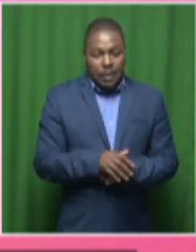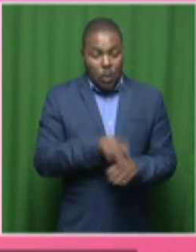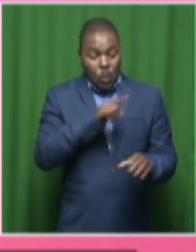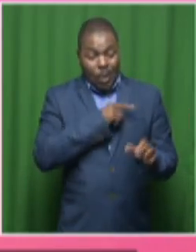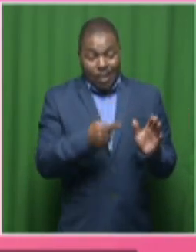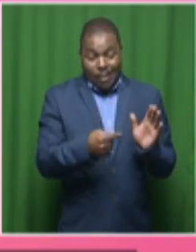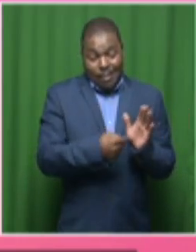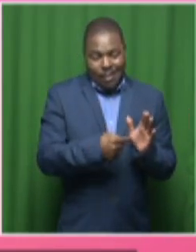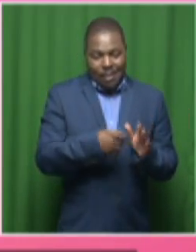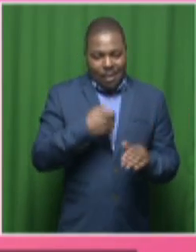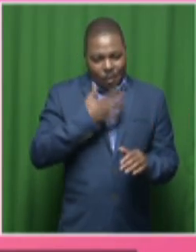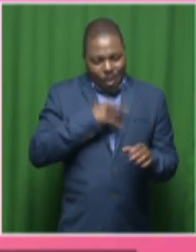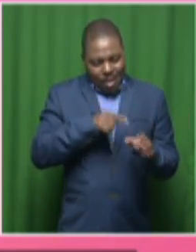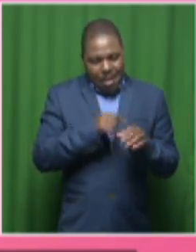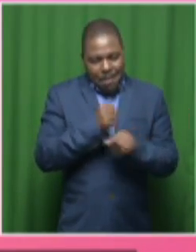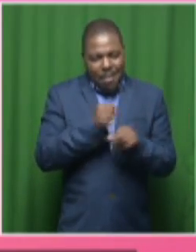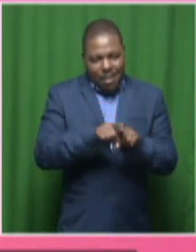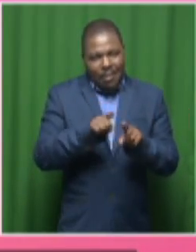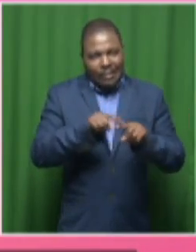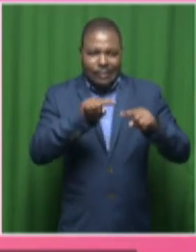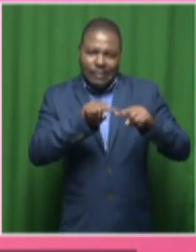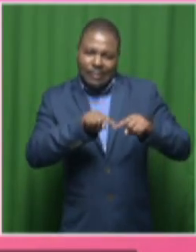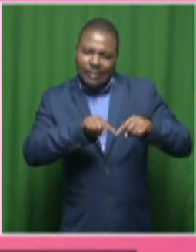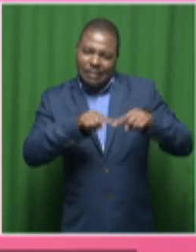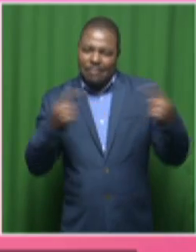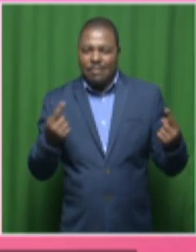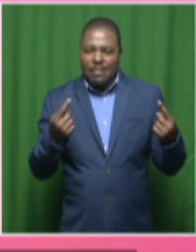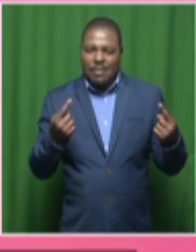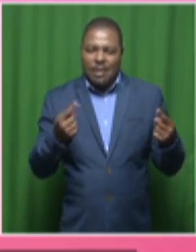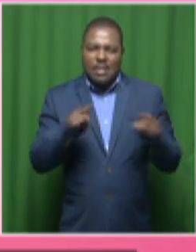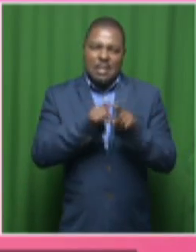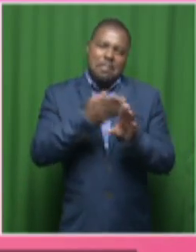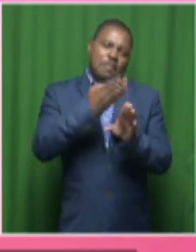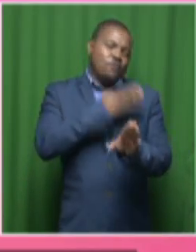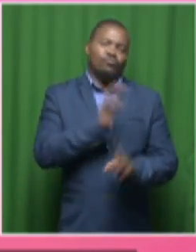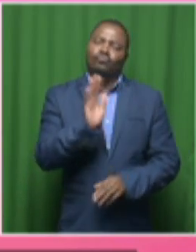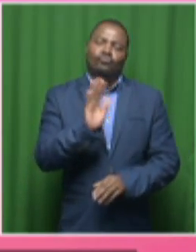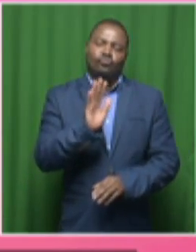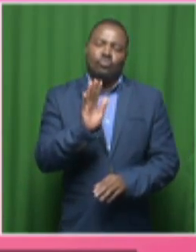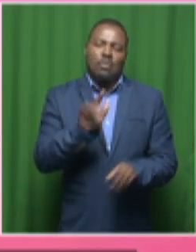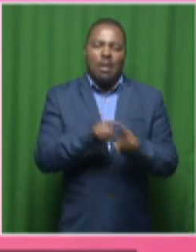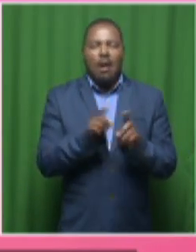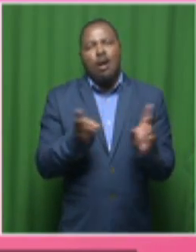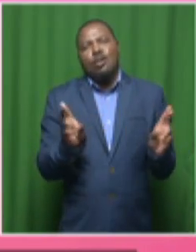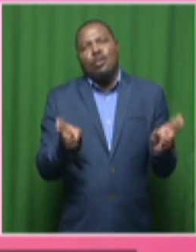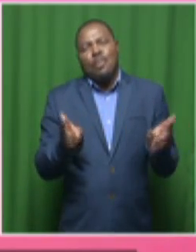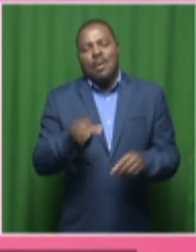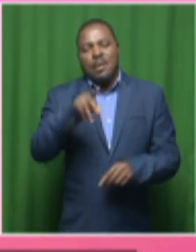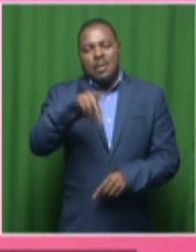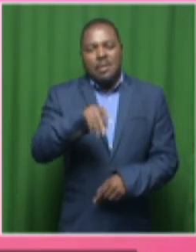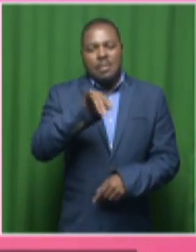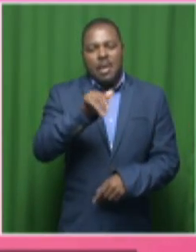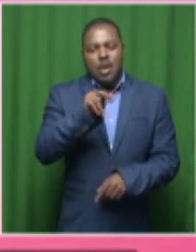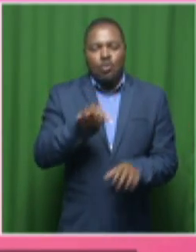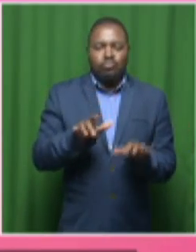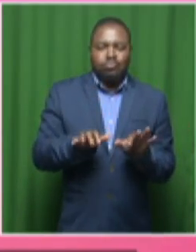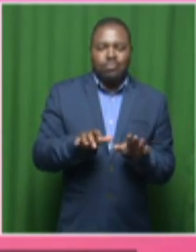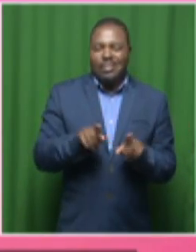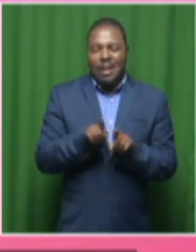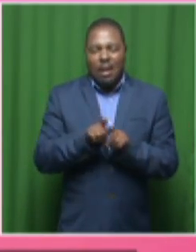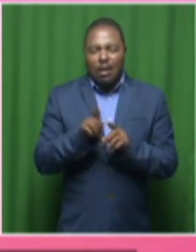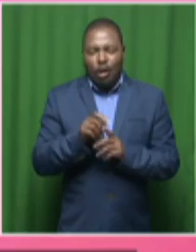to make it very different from what we are obviously used to, you know, not just ordinary piano. So we went a bit